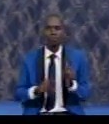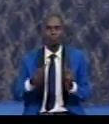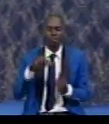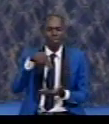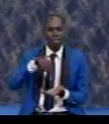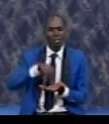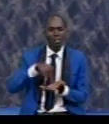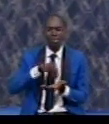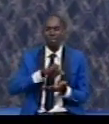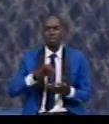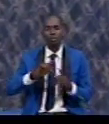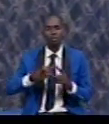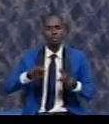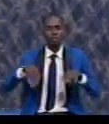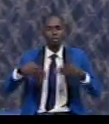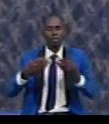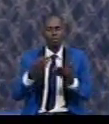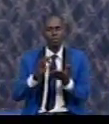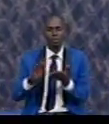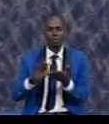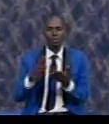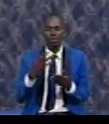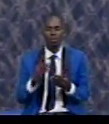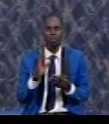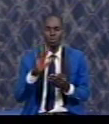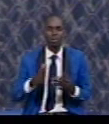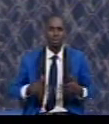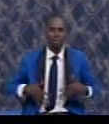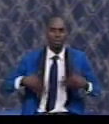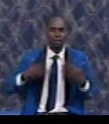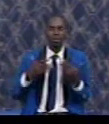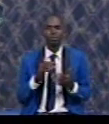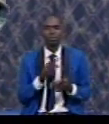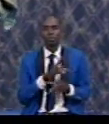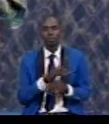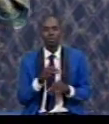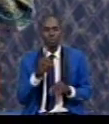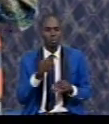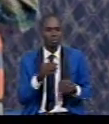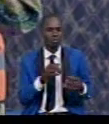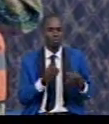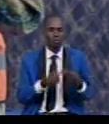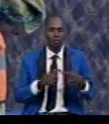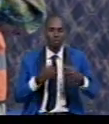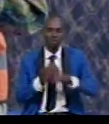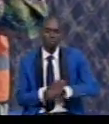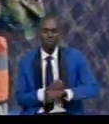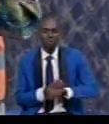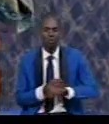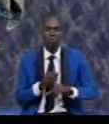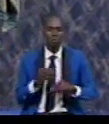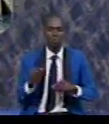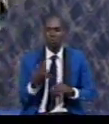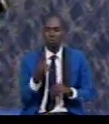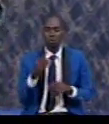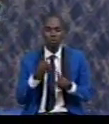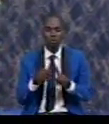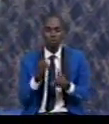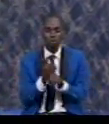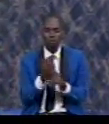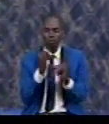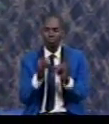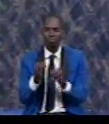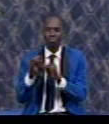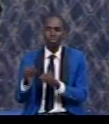of him or herself. Nobody will say it's my husband, my child, my whatever. So I saw myself alone in